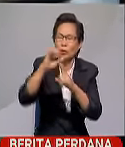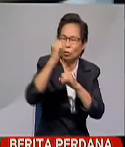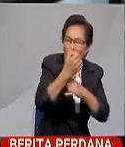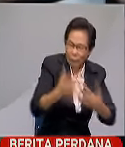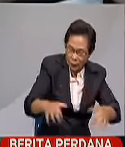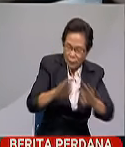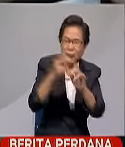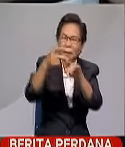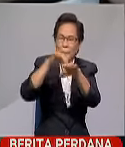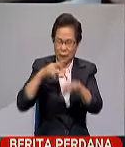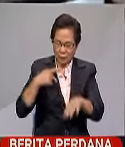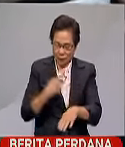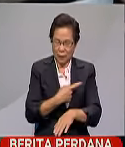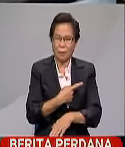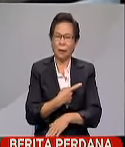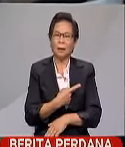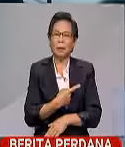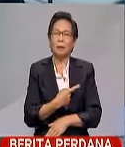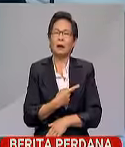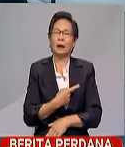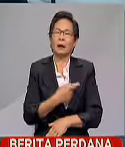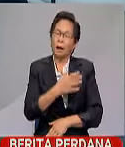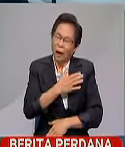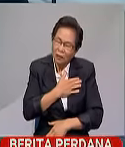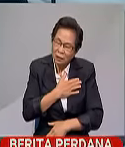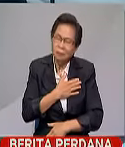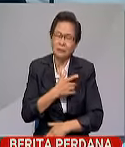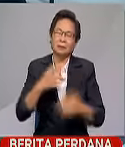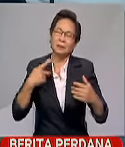kita. Kita tambat hati kita kepada rakyat, ya.